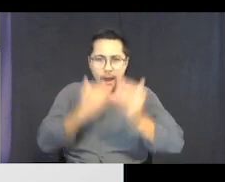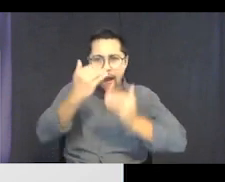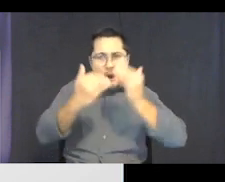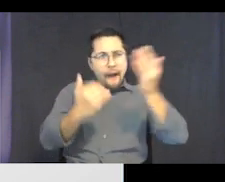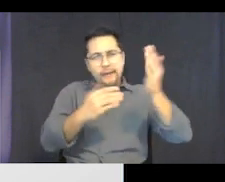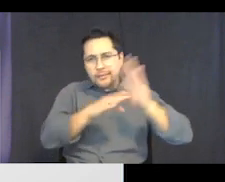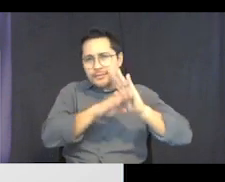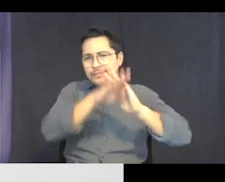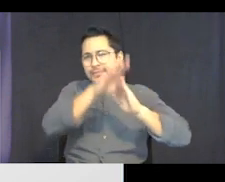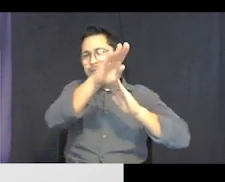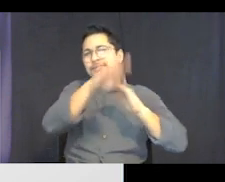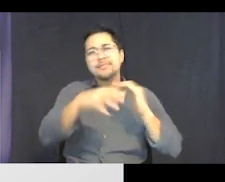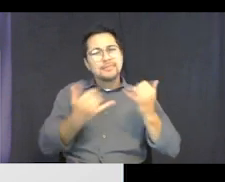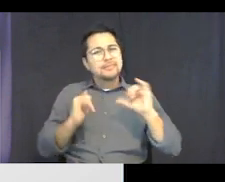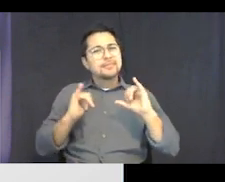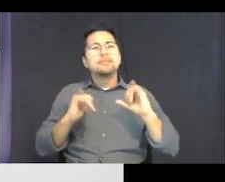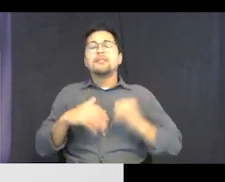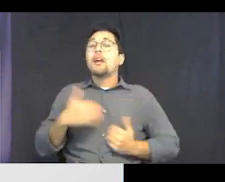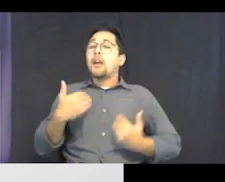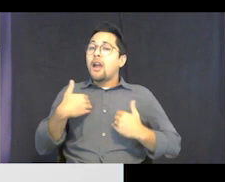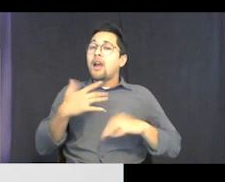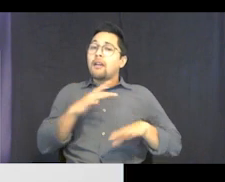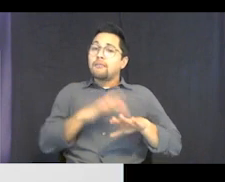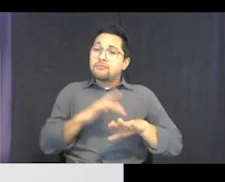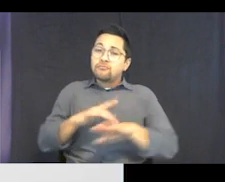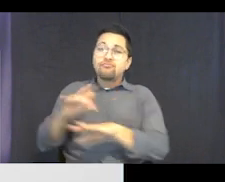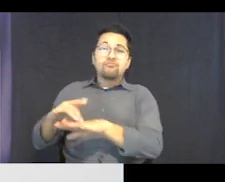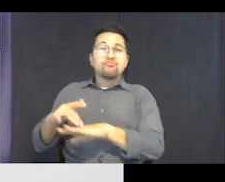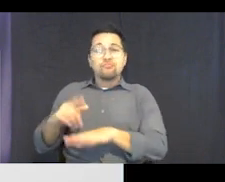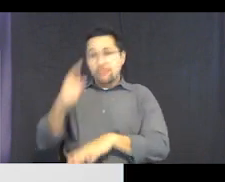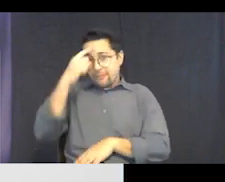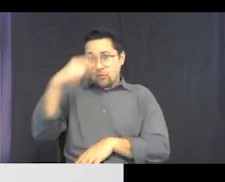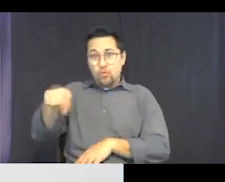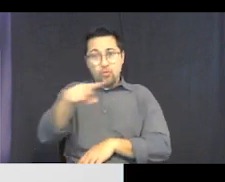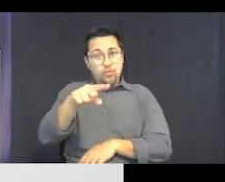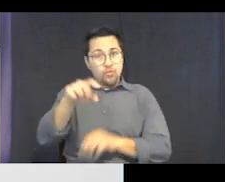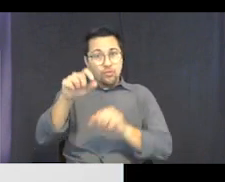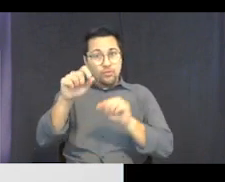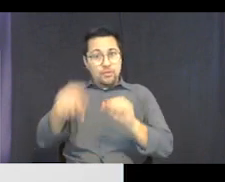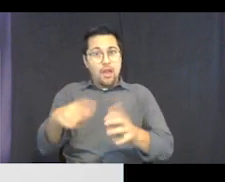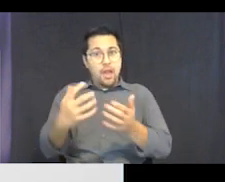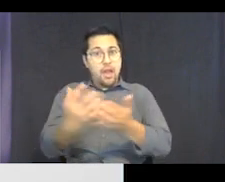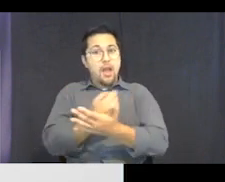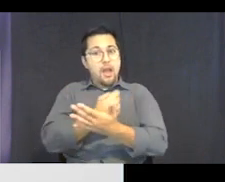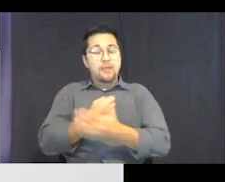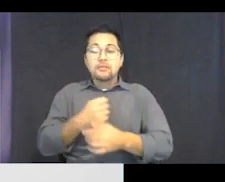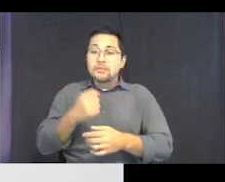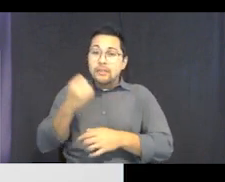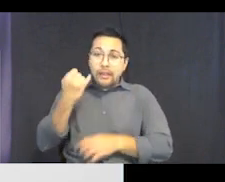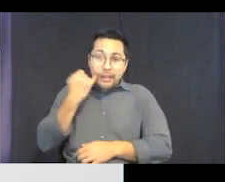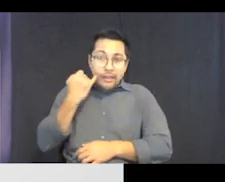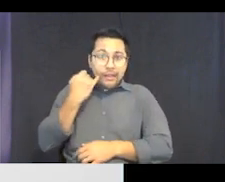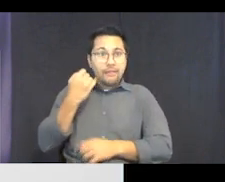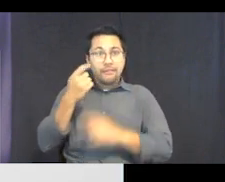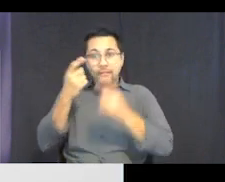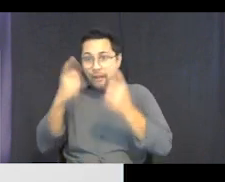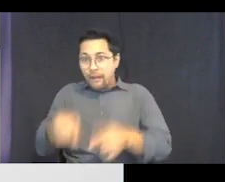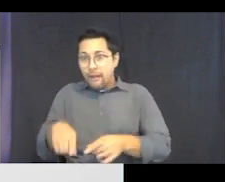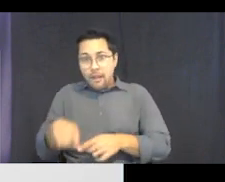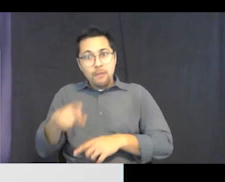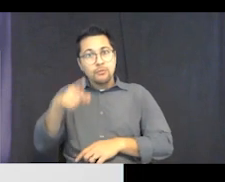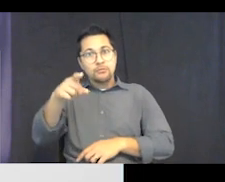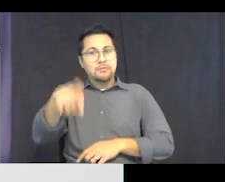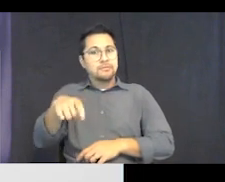We have sources and resources for you to access in the event you need